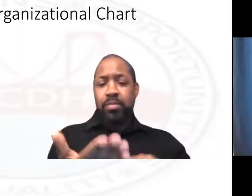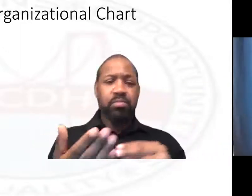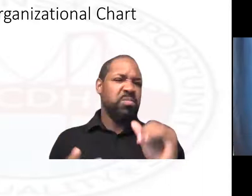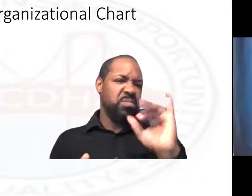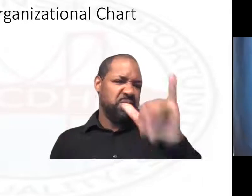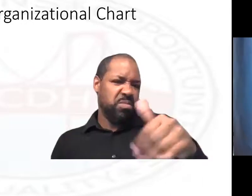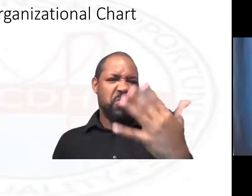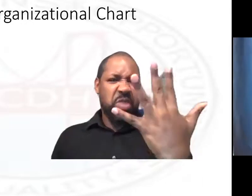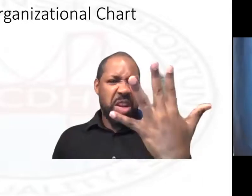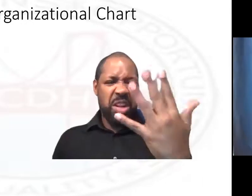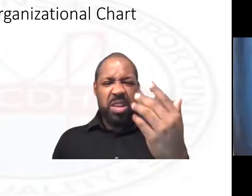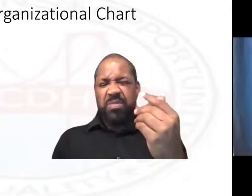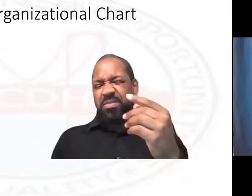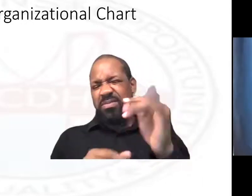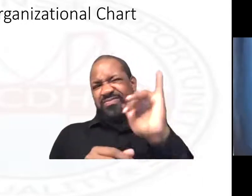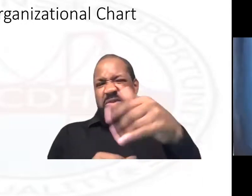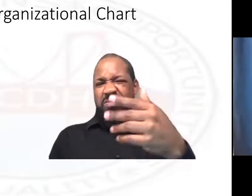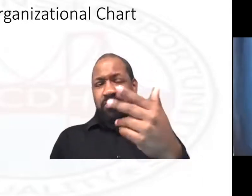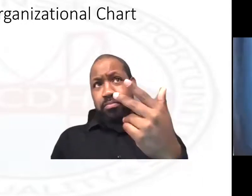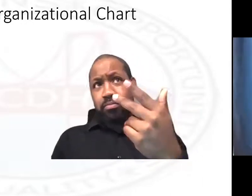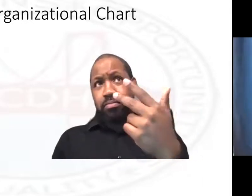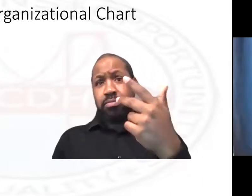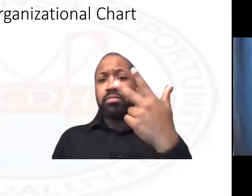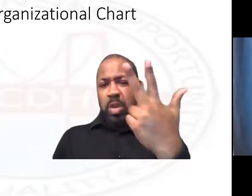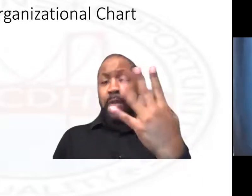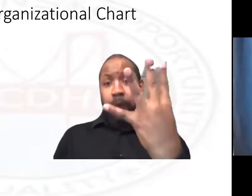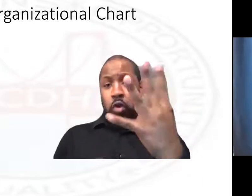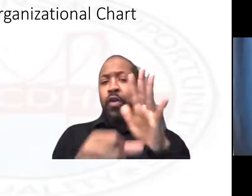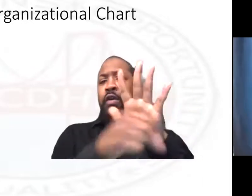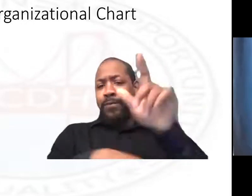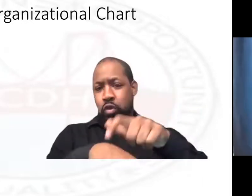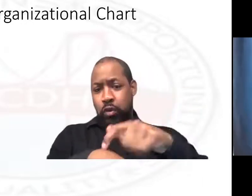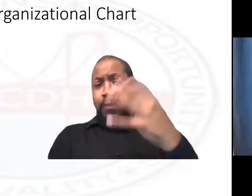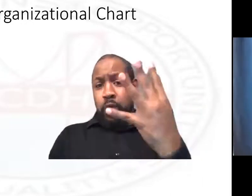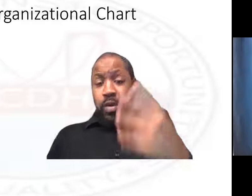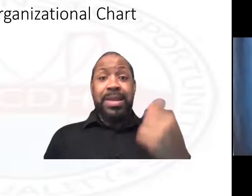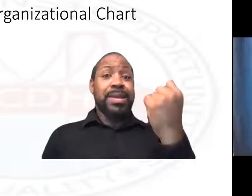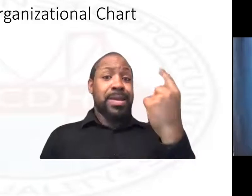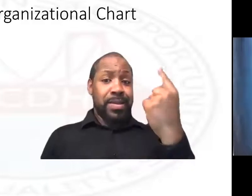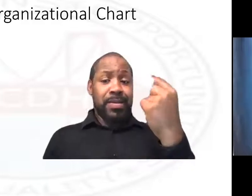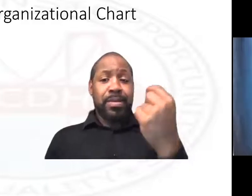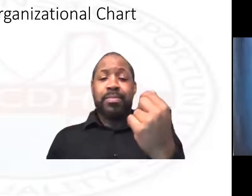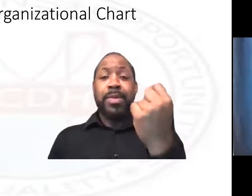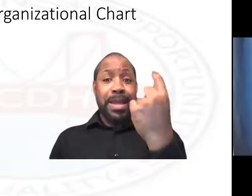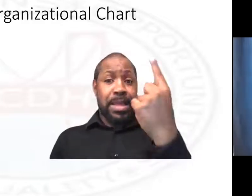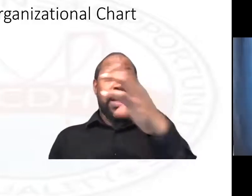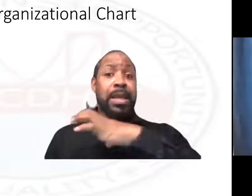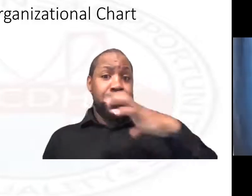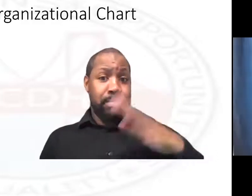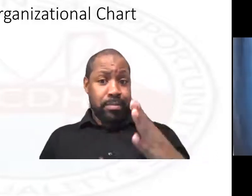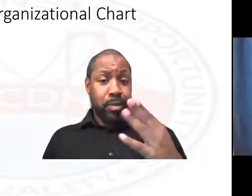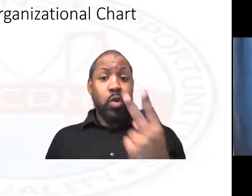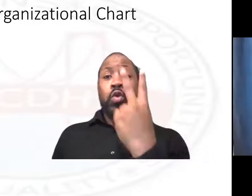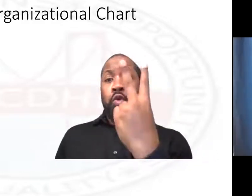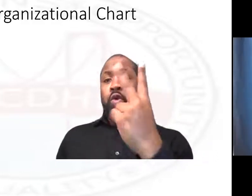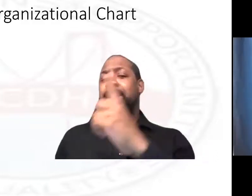under interpreter referral. So there are essentially 4 full-time with